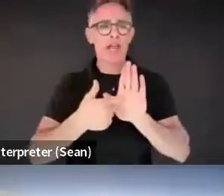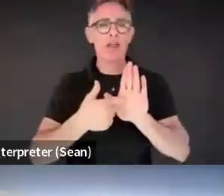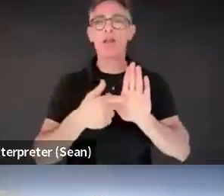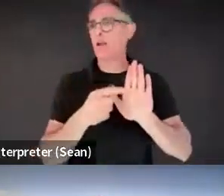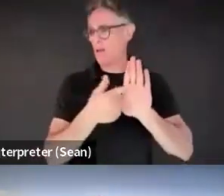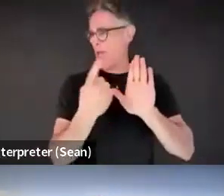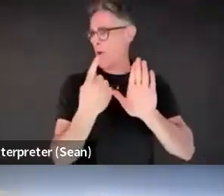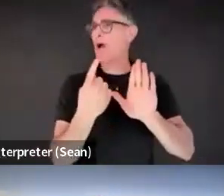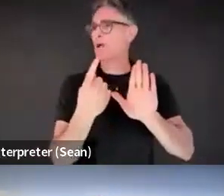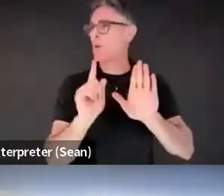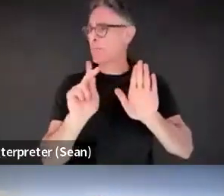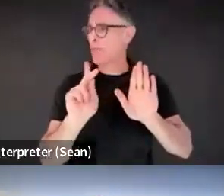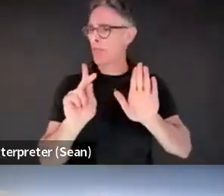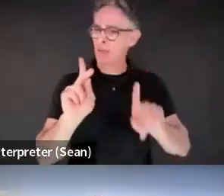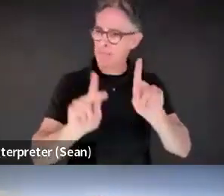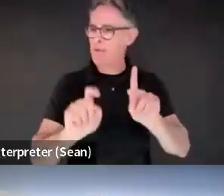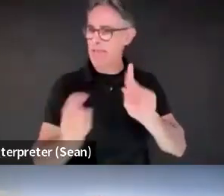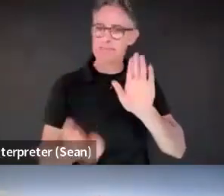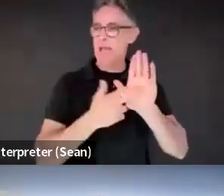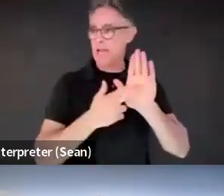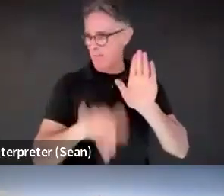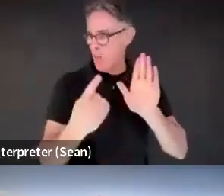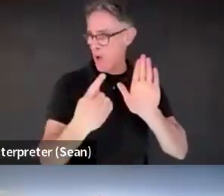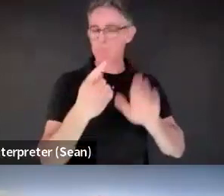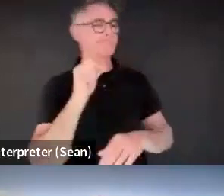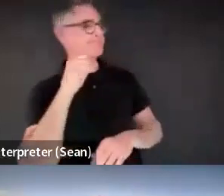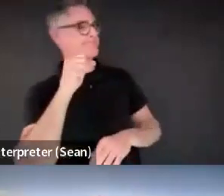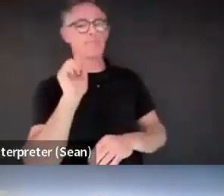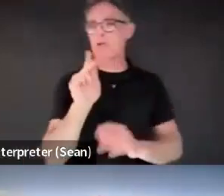right? Mm-hmm. Perfect.